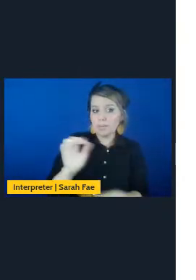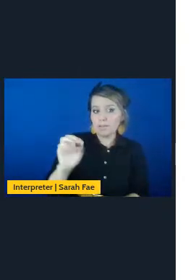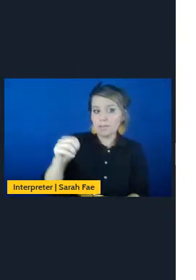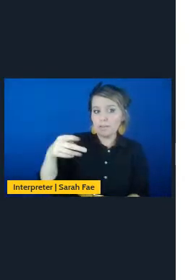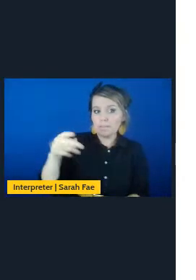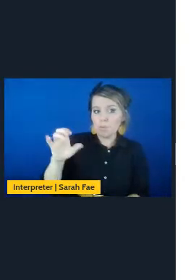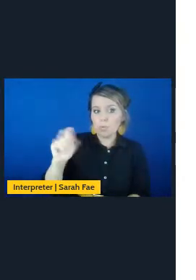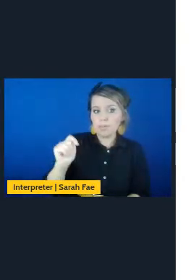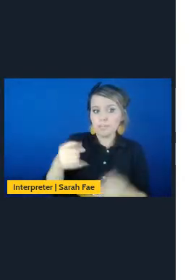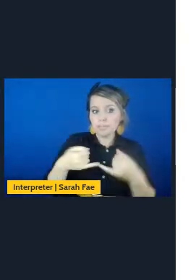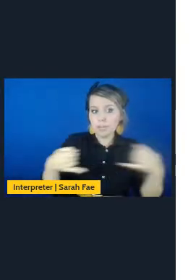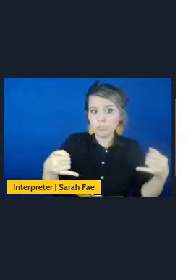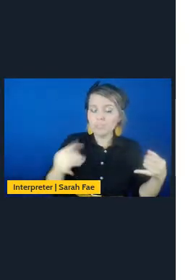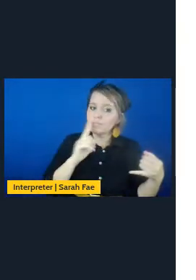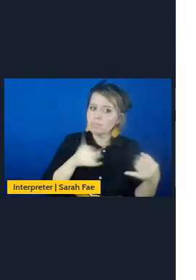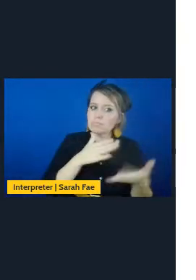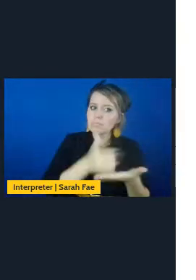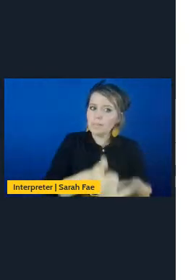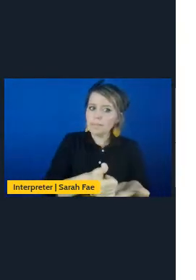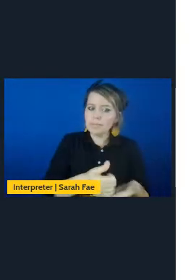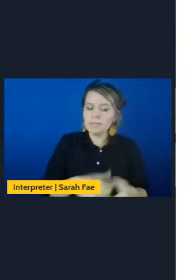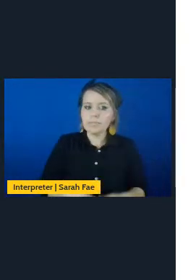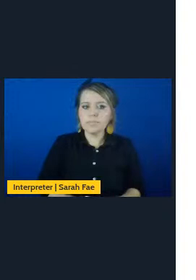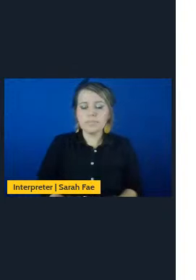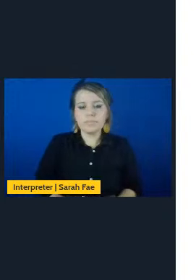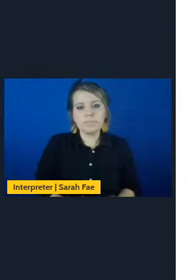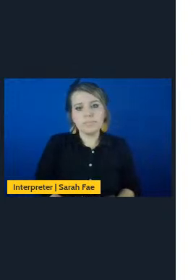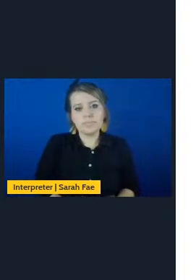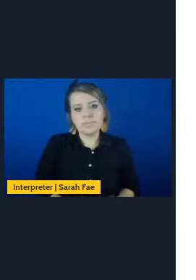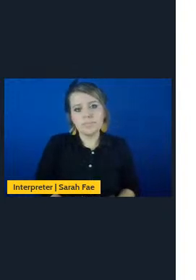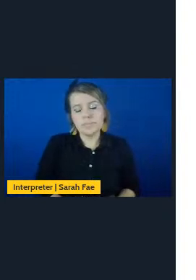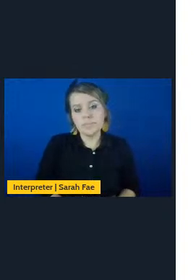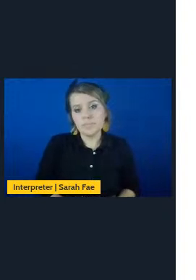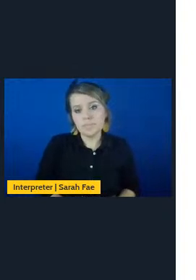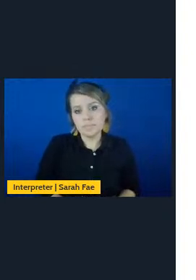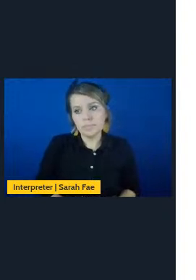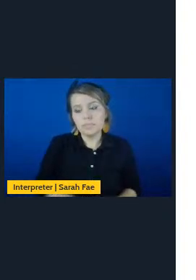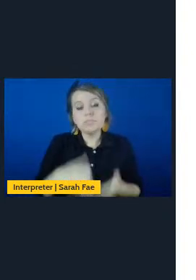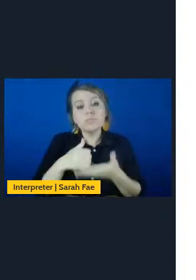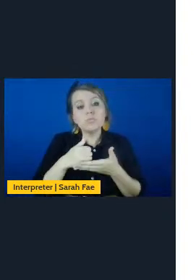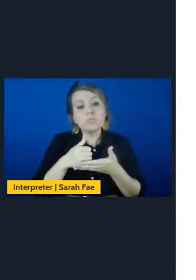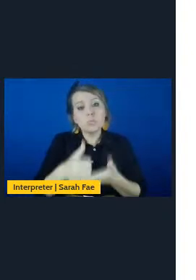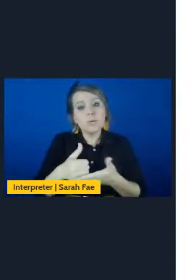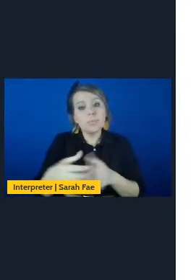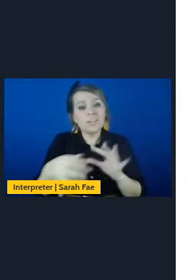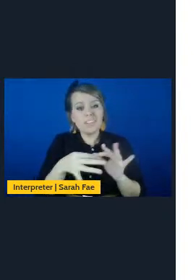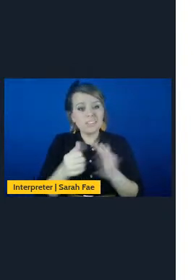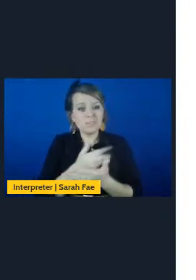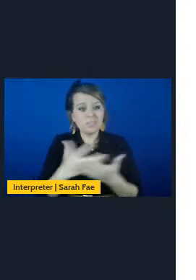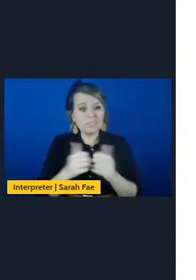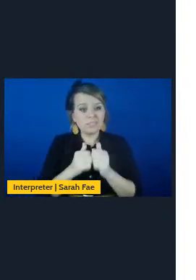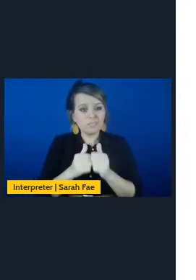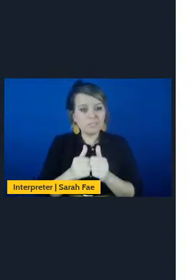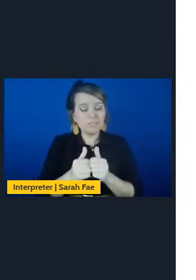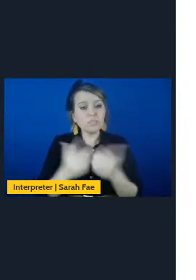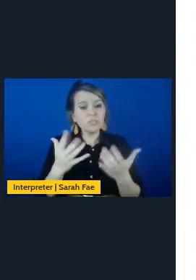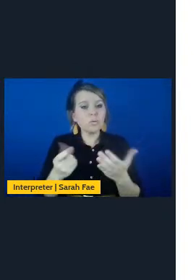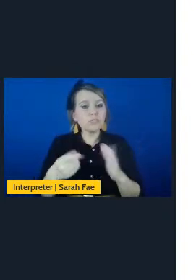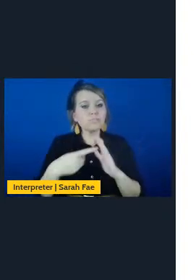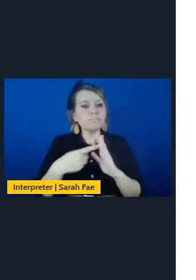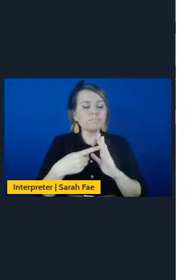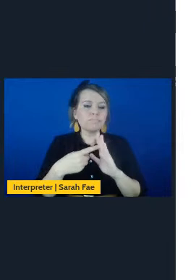Now, to help essentially connect those things together, I want to walk you through application design